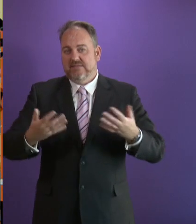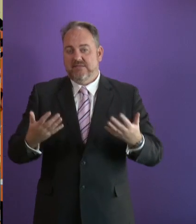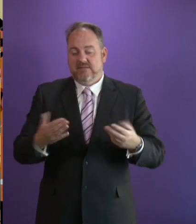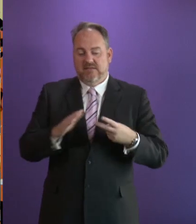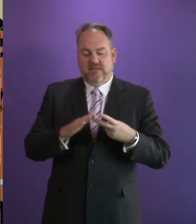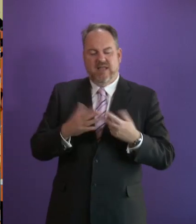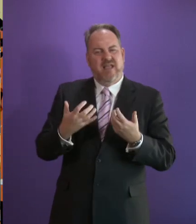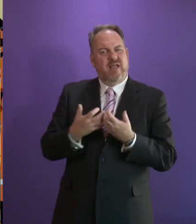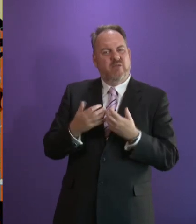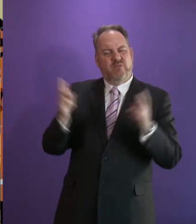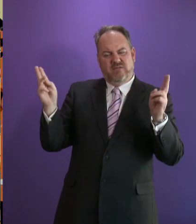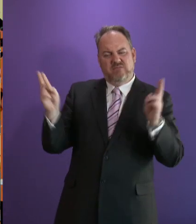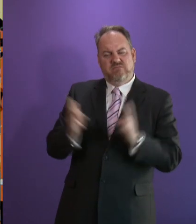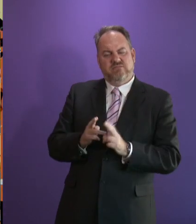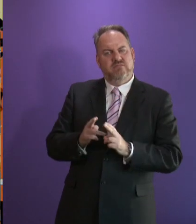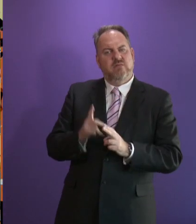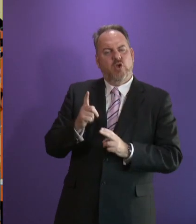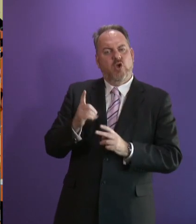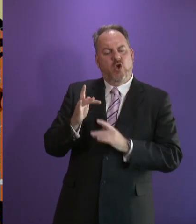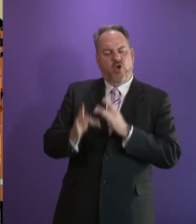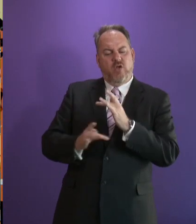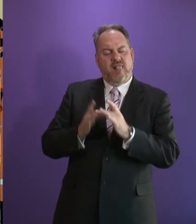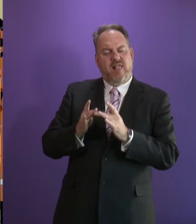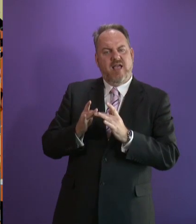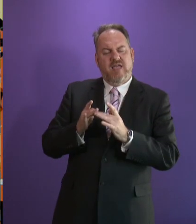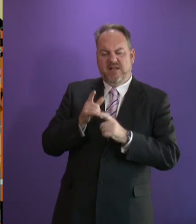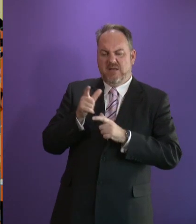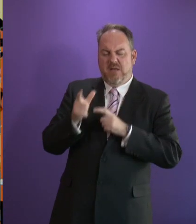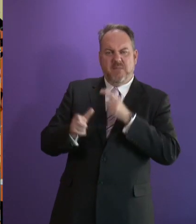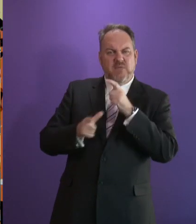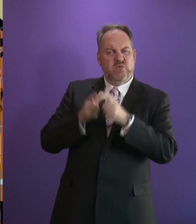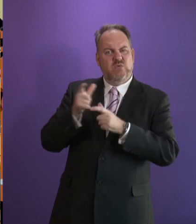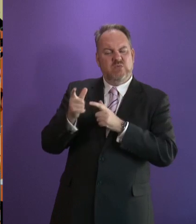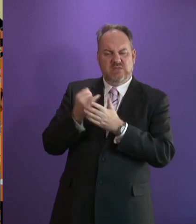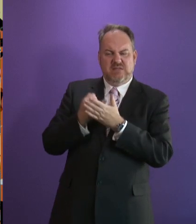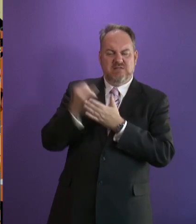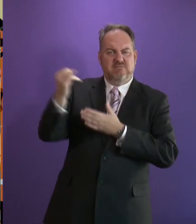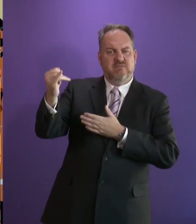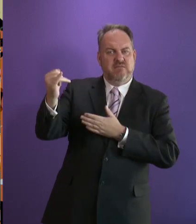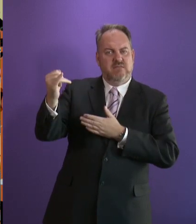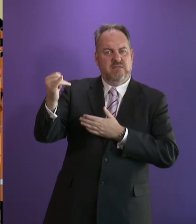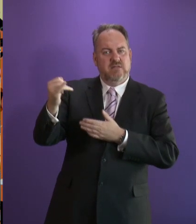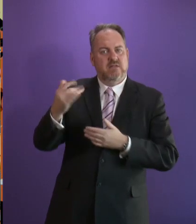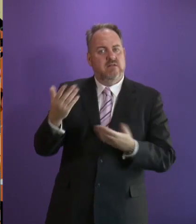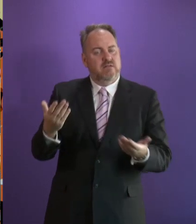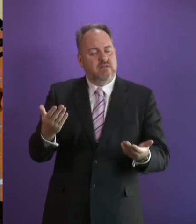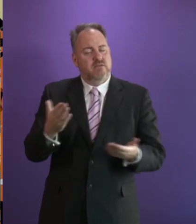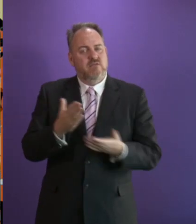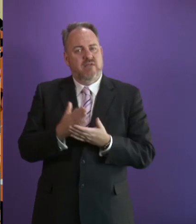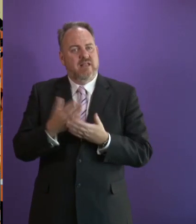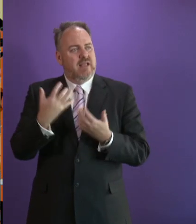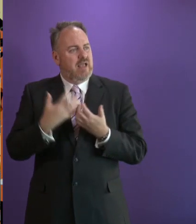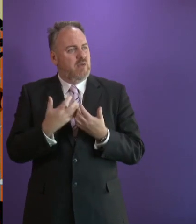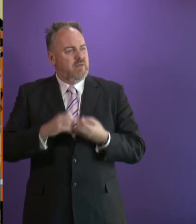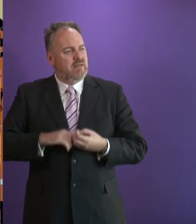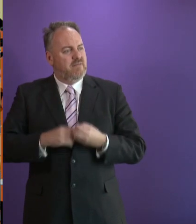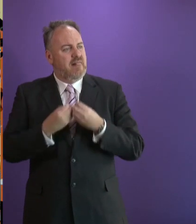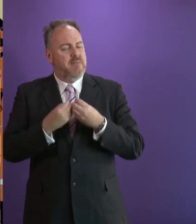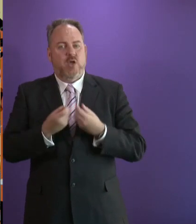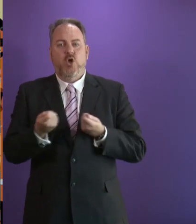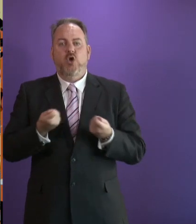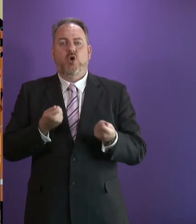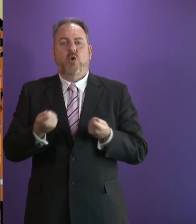online abuse that women in particular face on social media? We may have started to develop coping mechanisms,